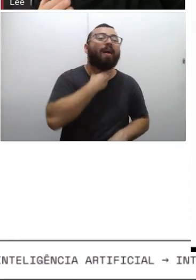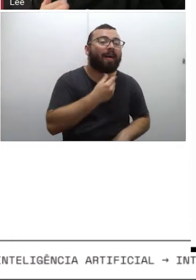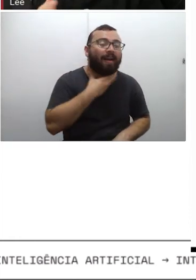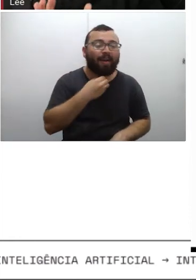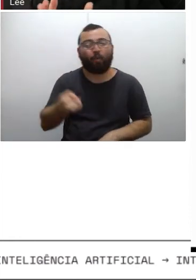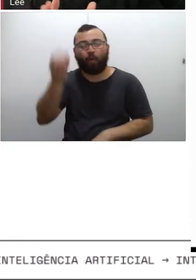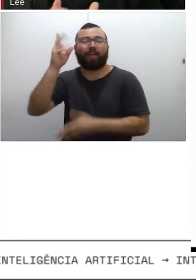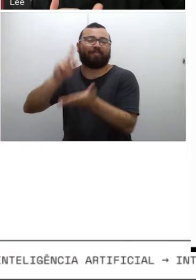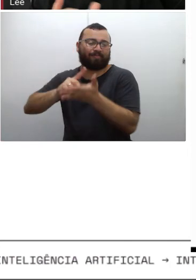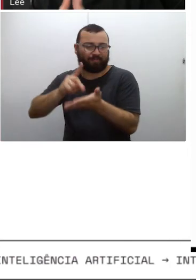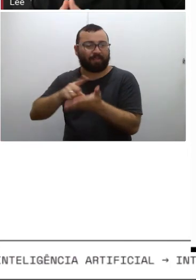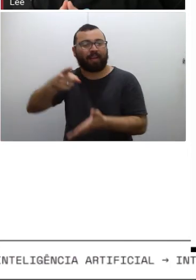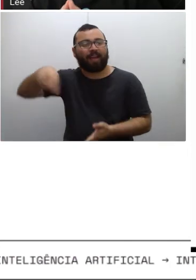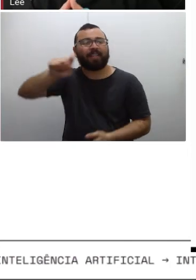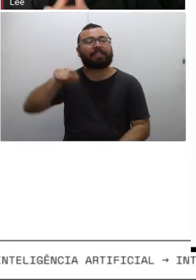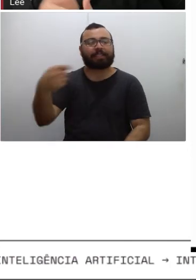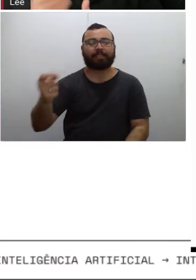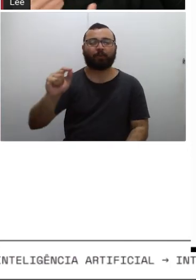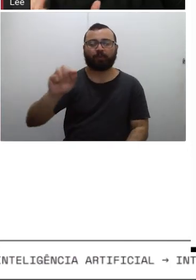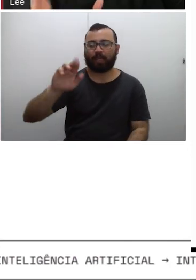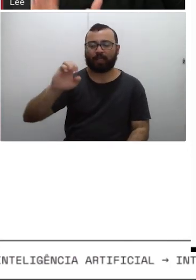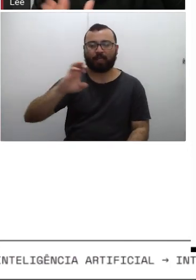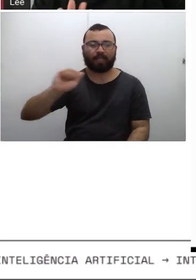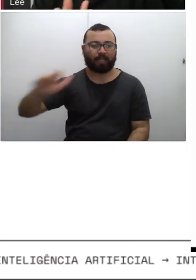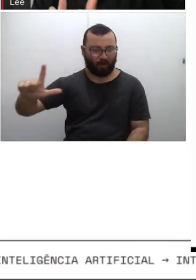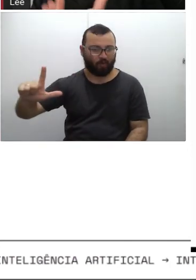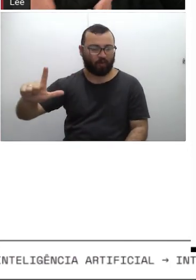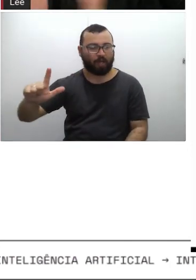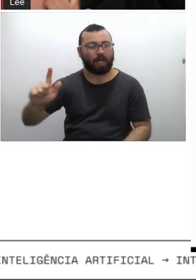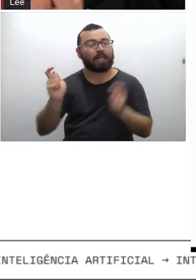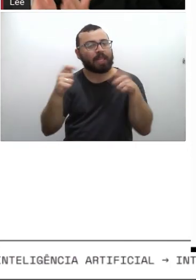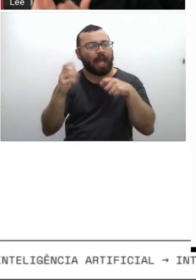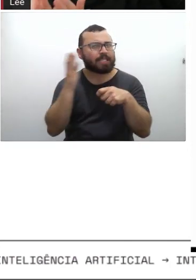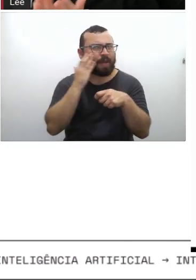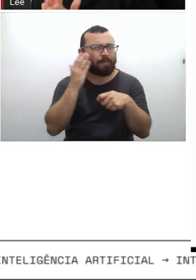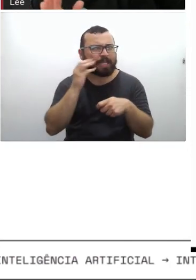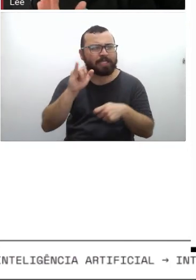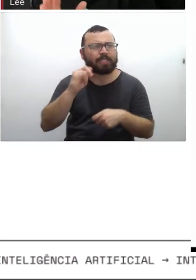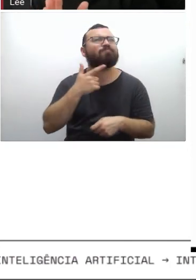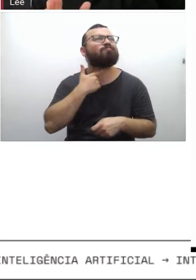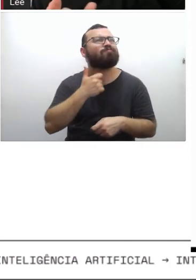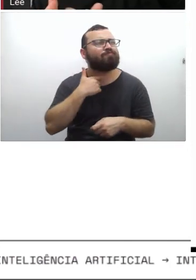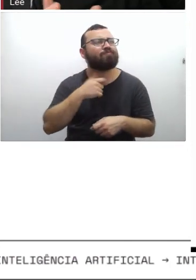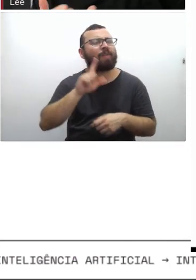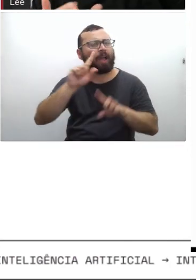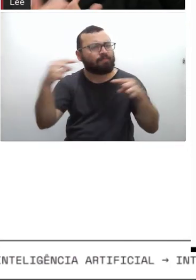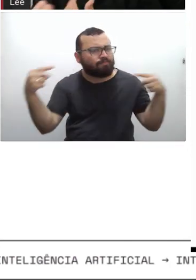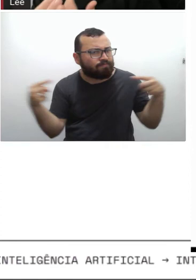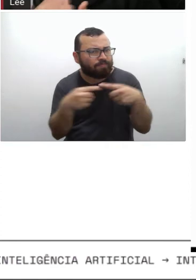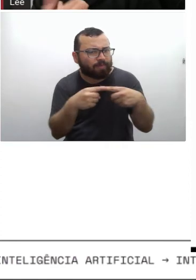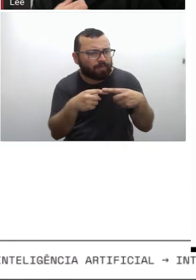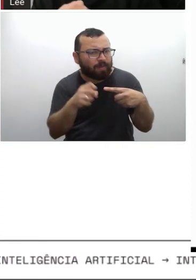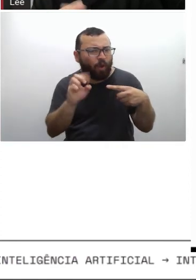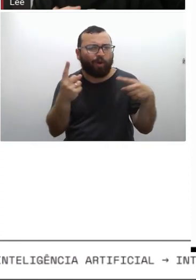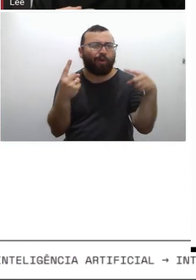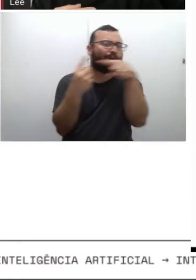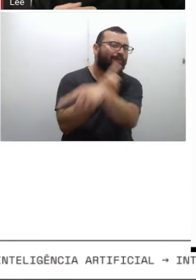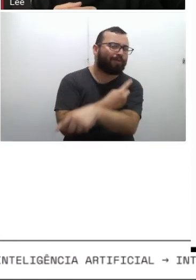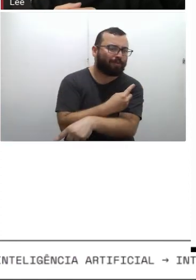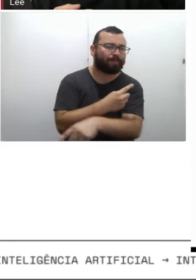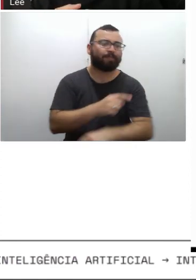recall, that you can use to determine if intents are too narrowly defined or if these are missed